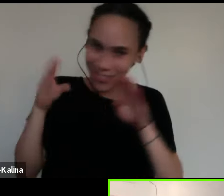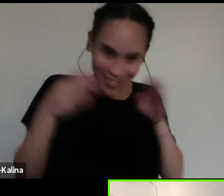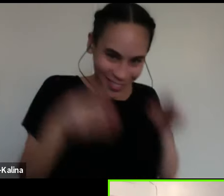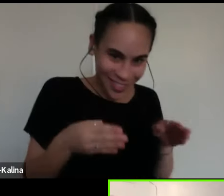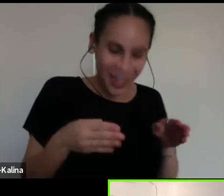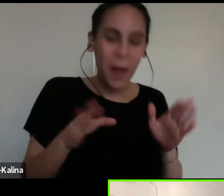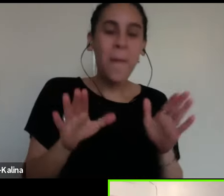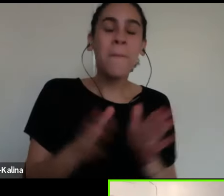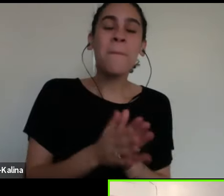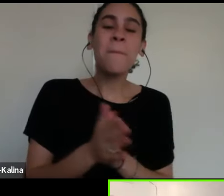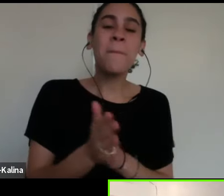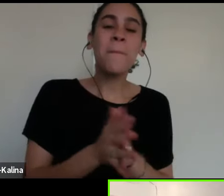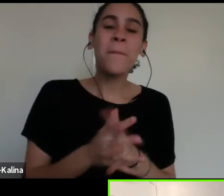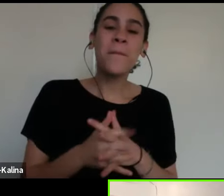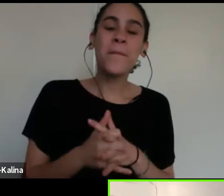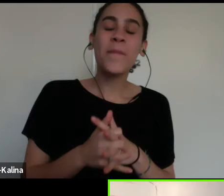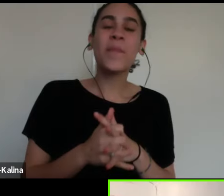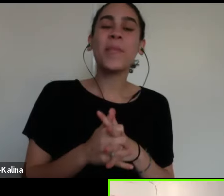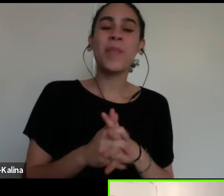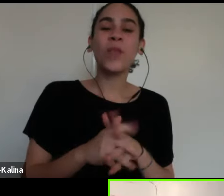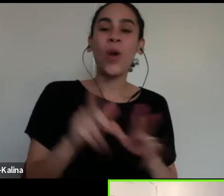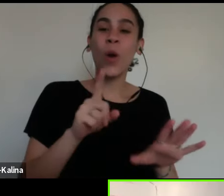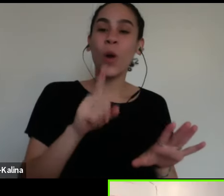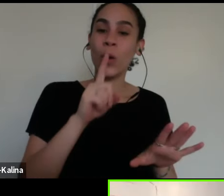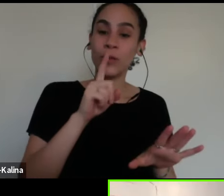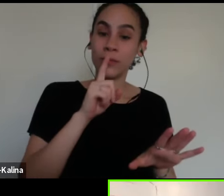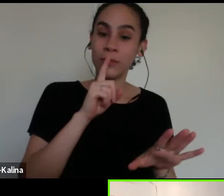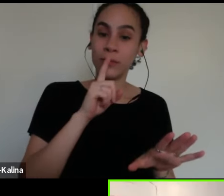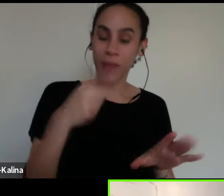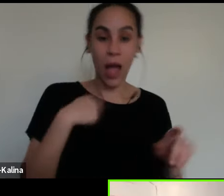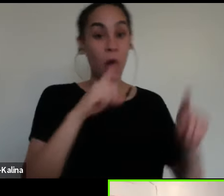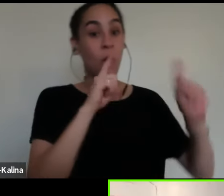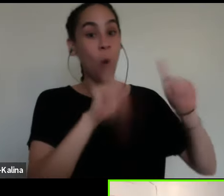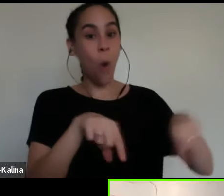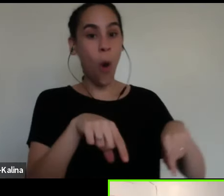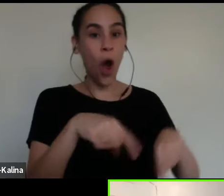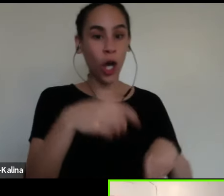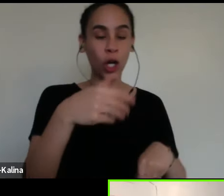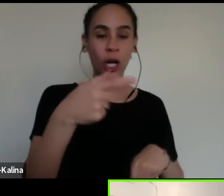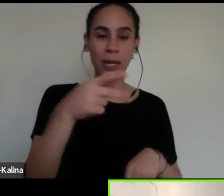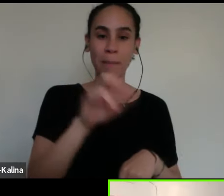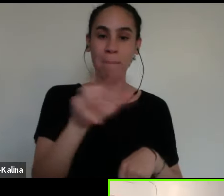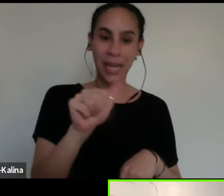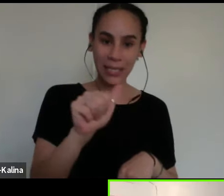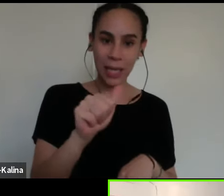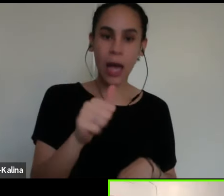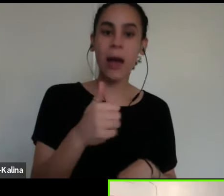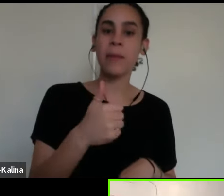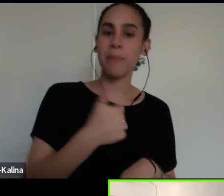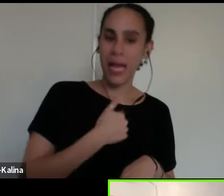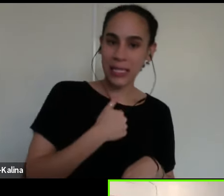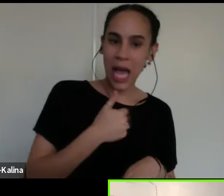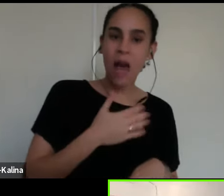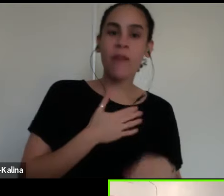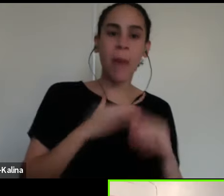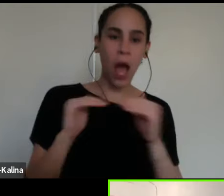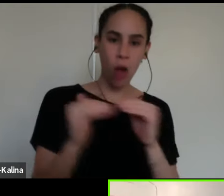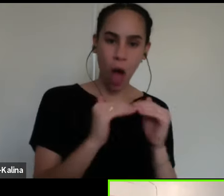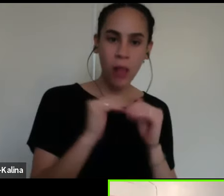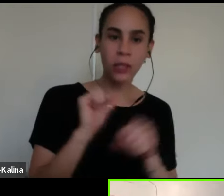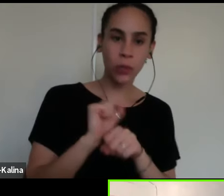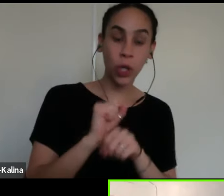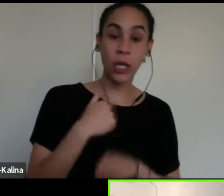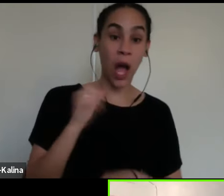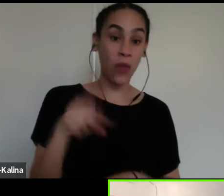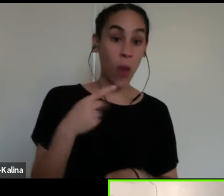Yes. And anyway, so we really did. We ordered a pizza one night, myself and my colleagues, and I was the only woman. I was the only brown woman. I was the